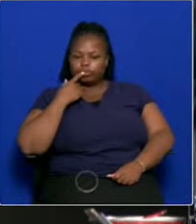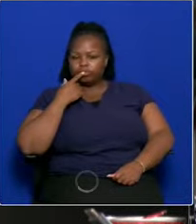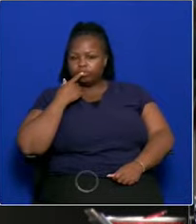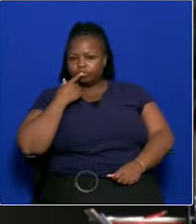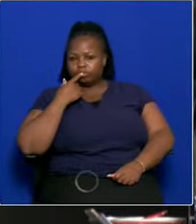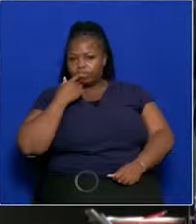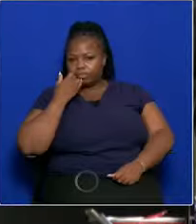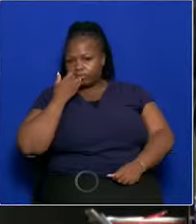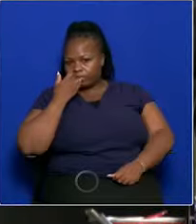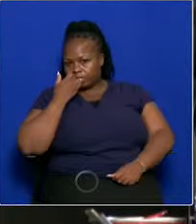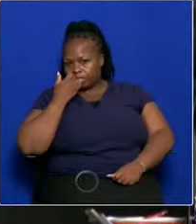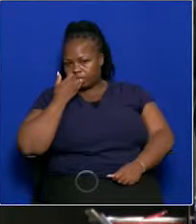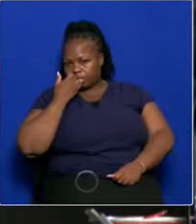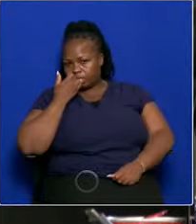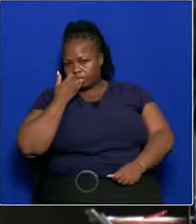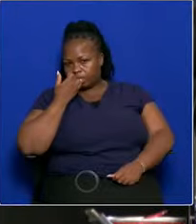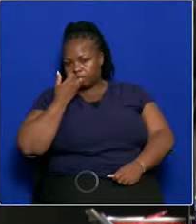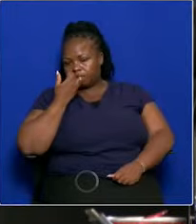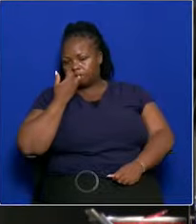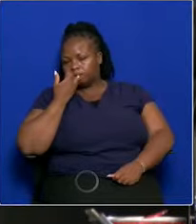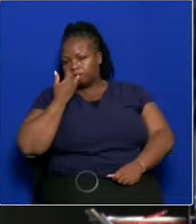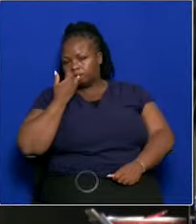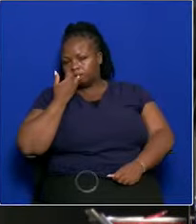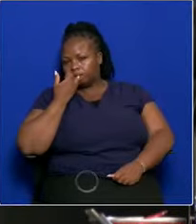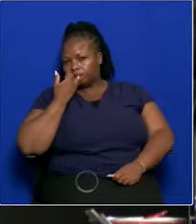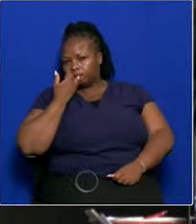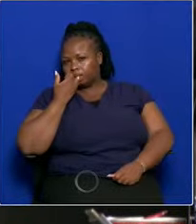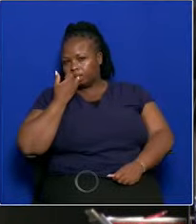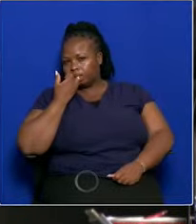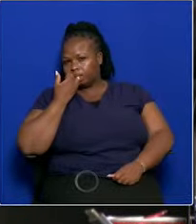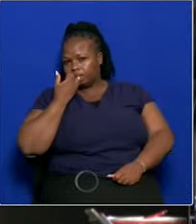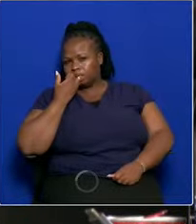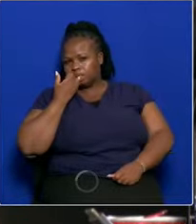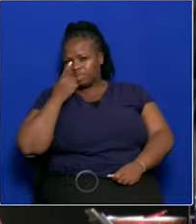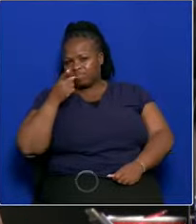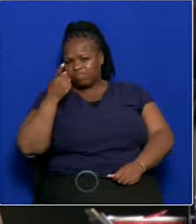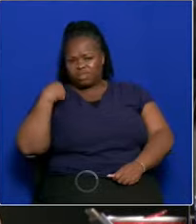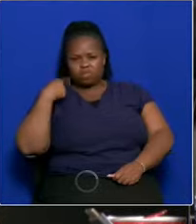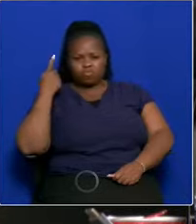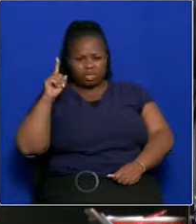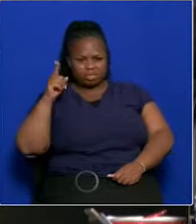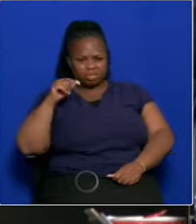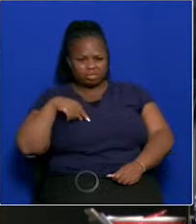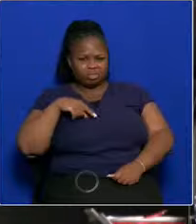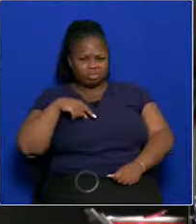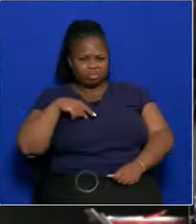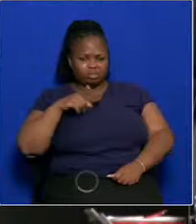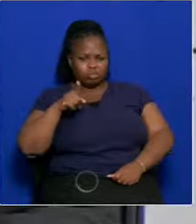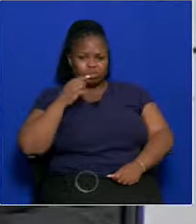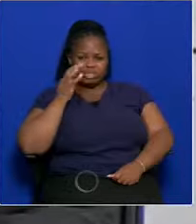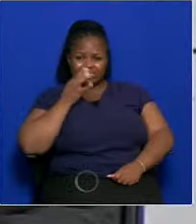General, and I understand did I understand your evidence correctly that you were in need?